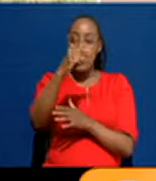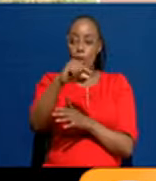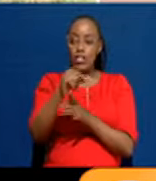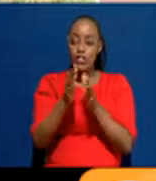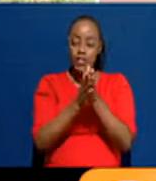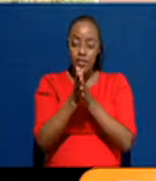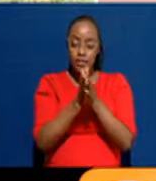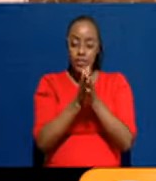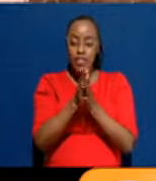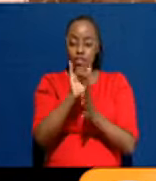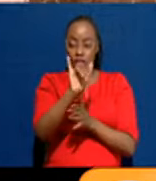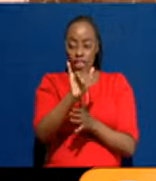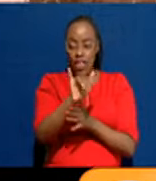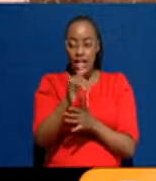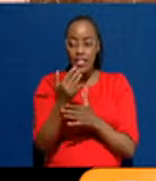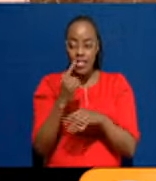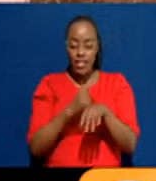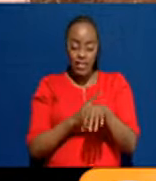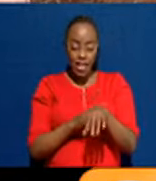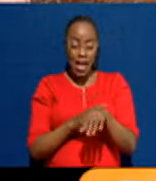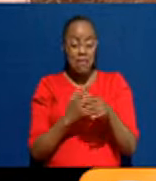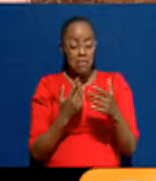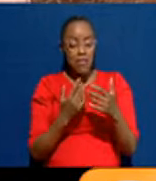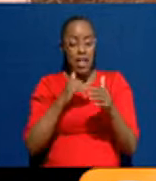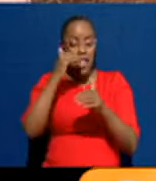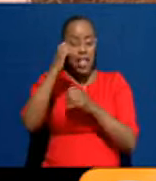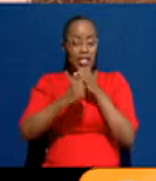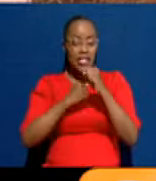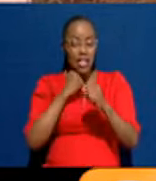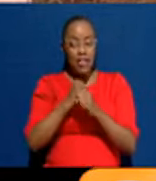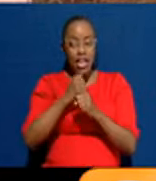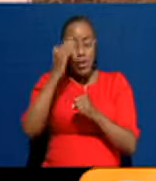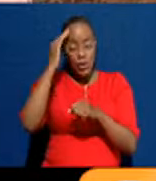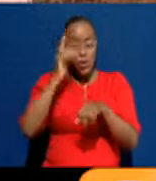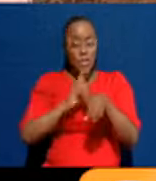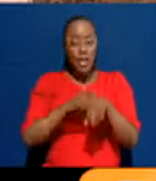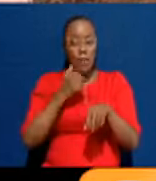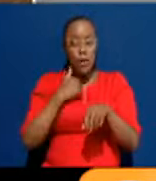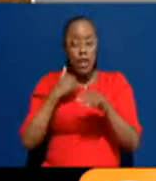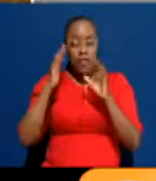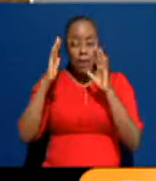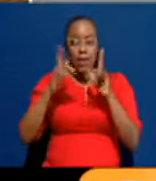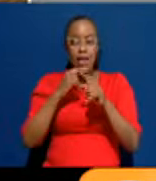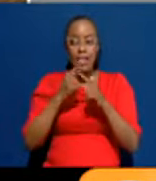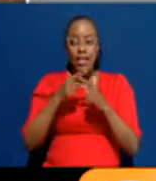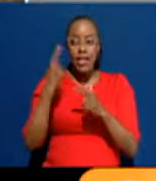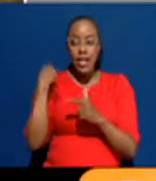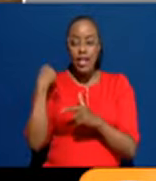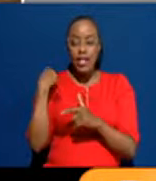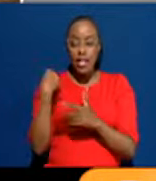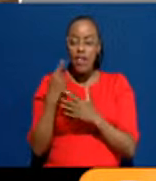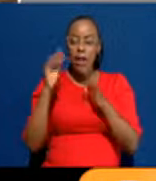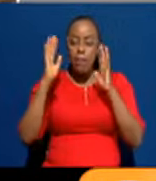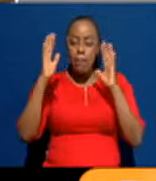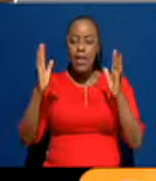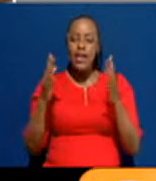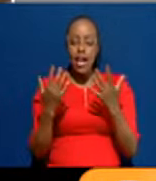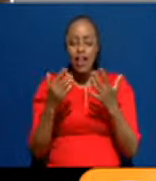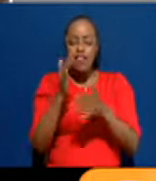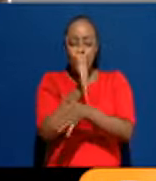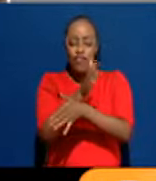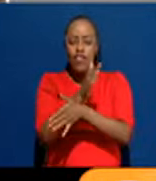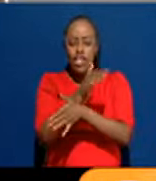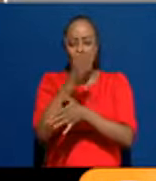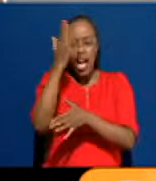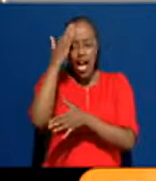forward for that big fish next year. Yeah. Unajua ukipata big fish, jana nilikula big fish Kisumu. So I hope